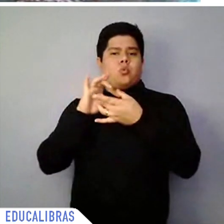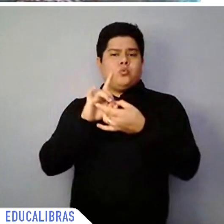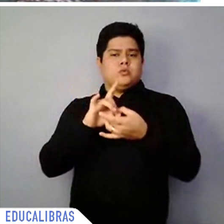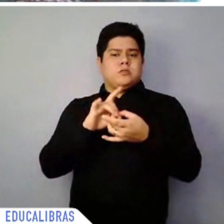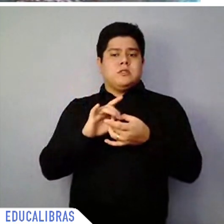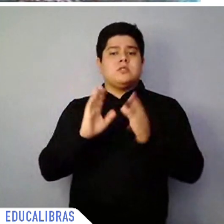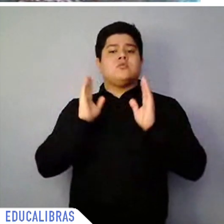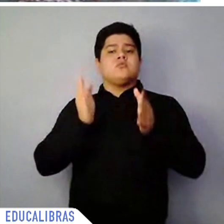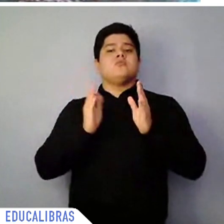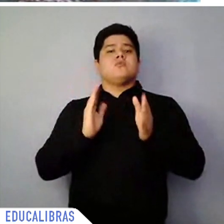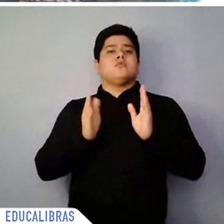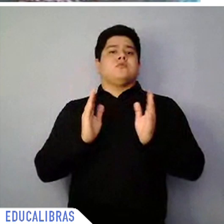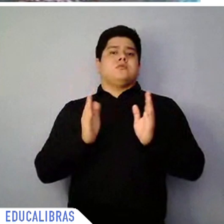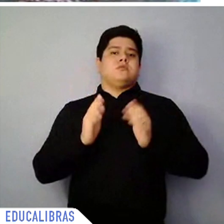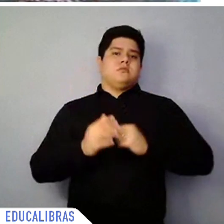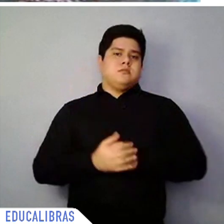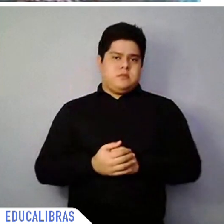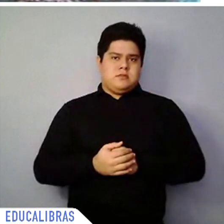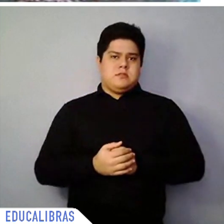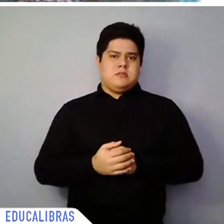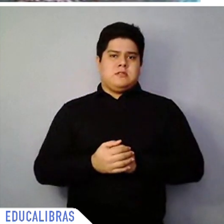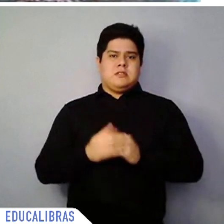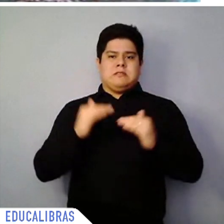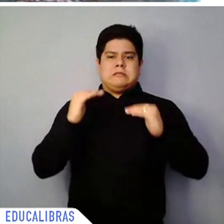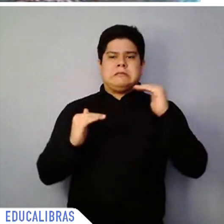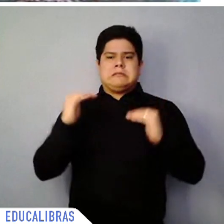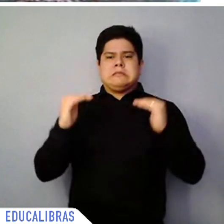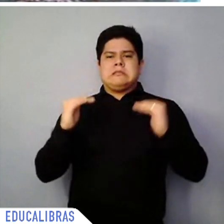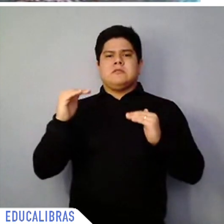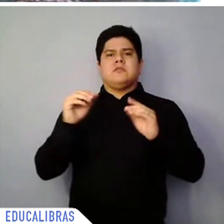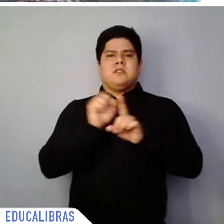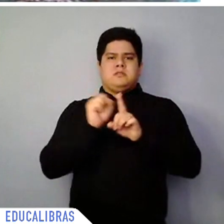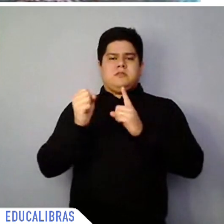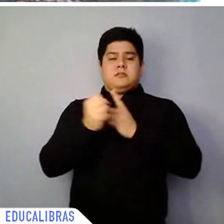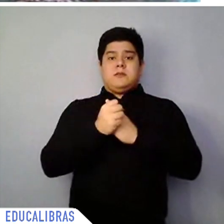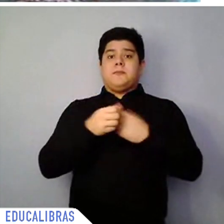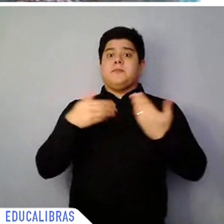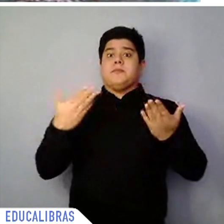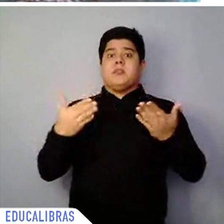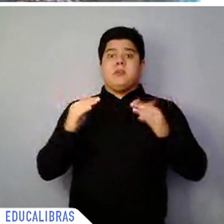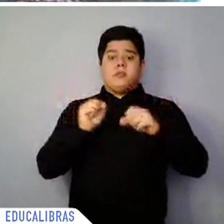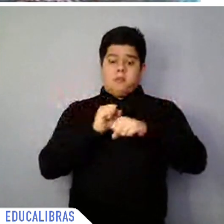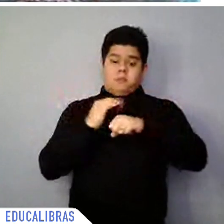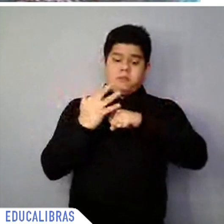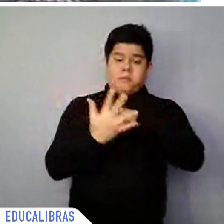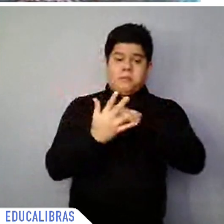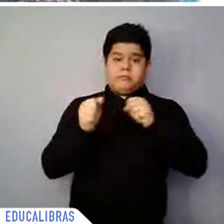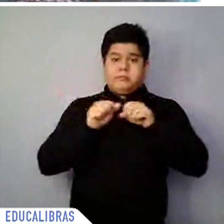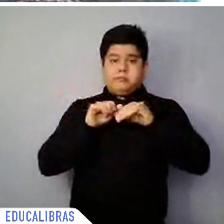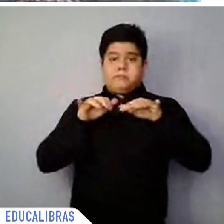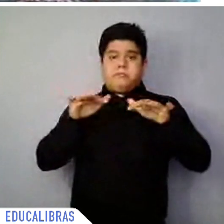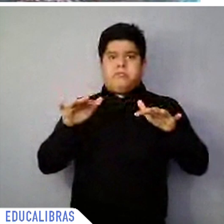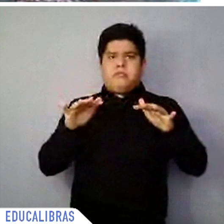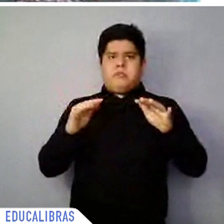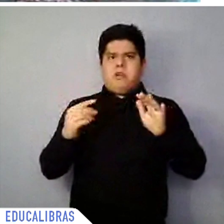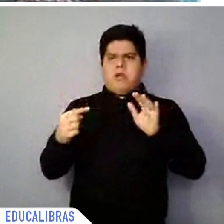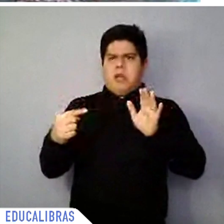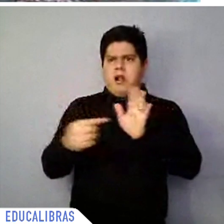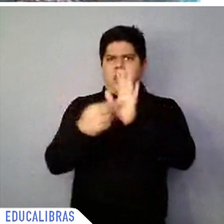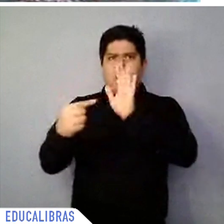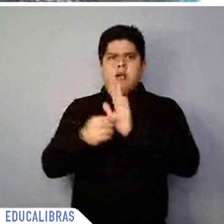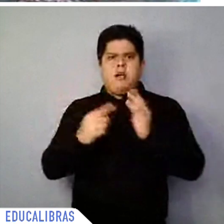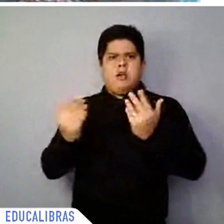all comes into, it happens into with a context of a lot of inequality. The